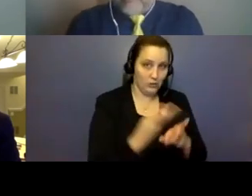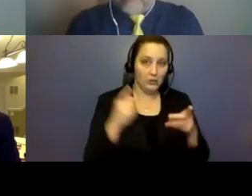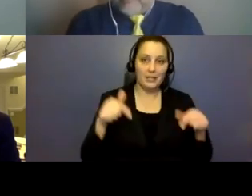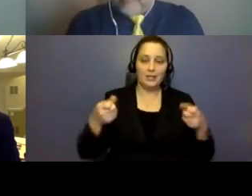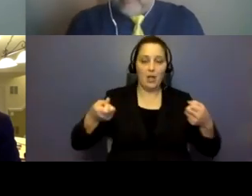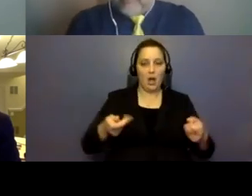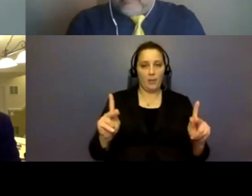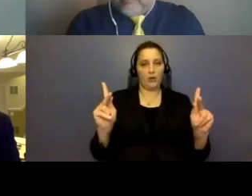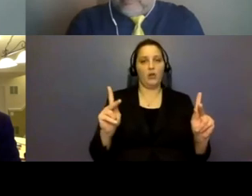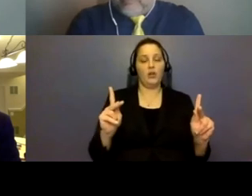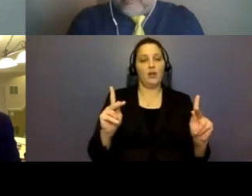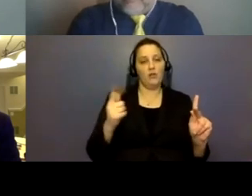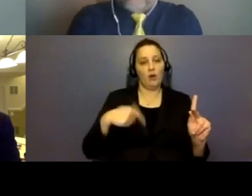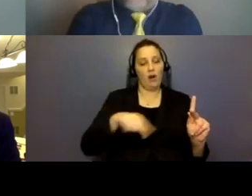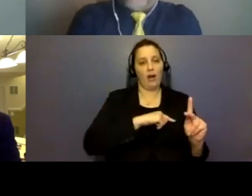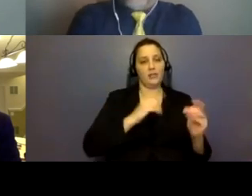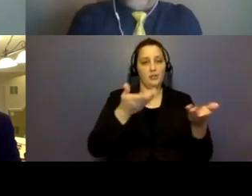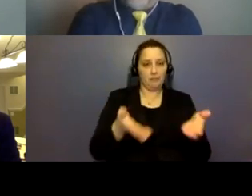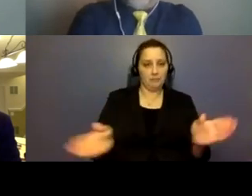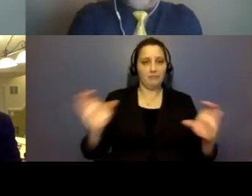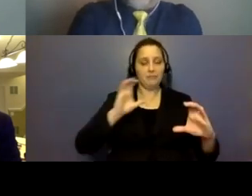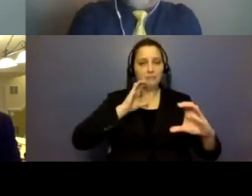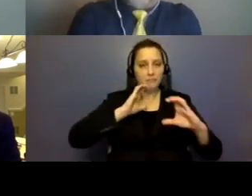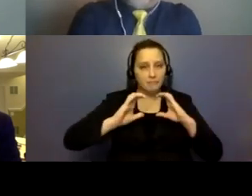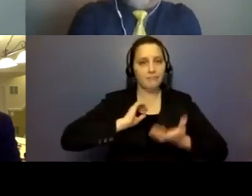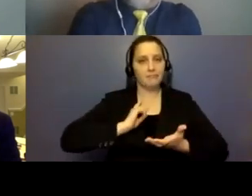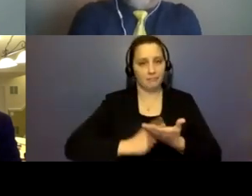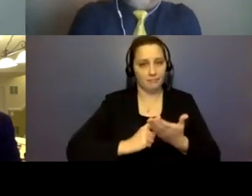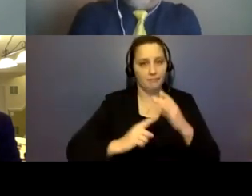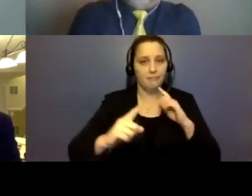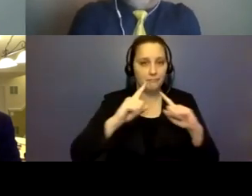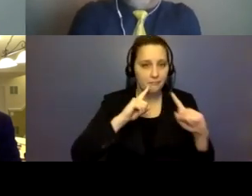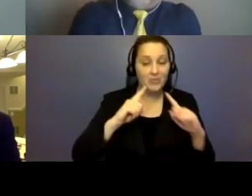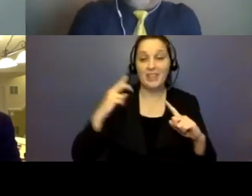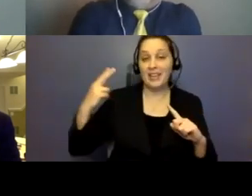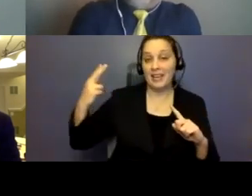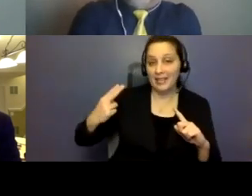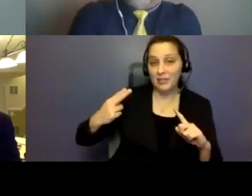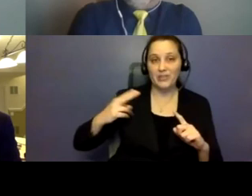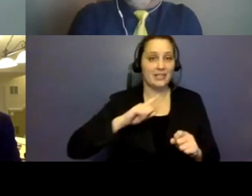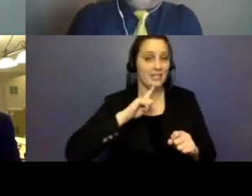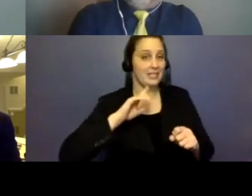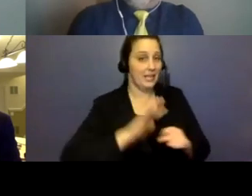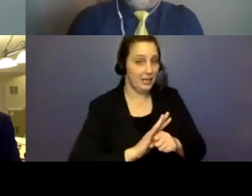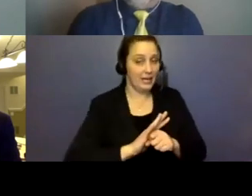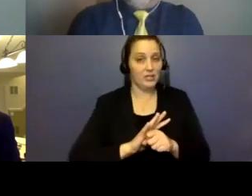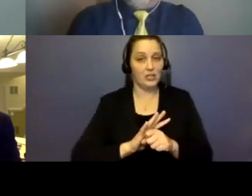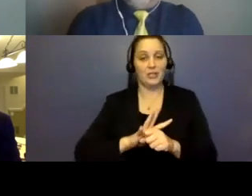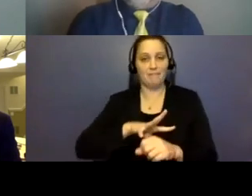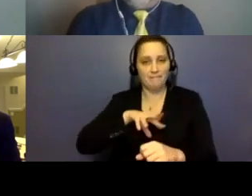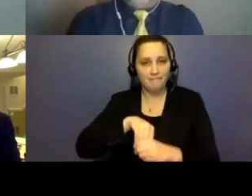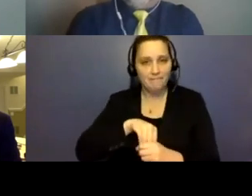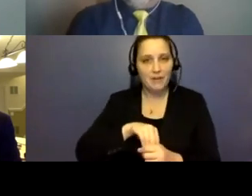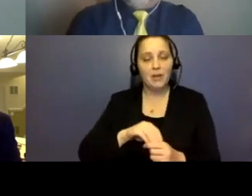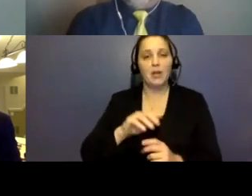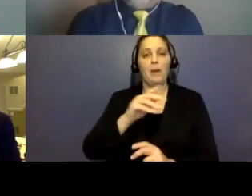opportunity for us to have a conversation about the history of and the dedication and commitment of members